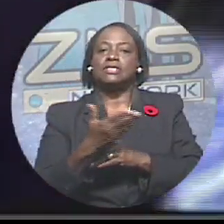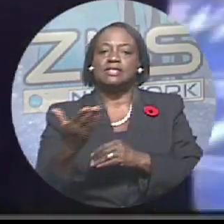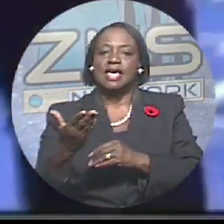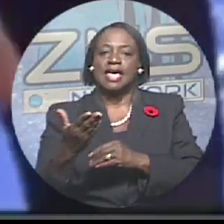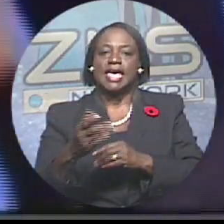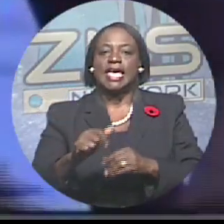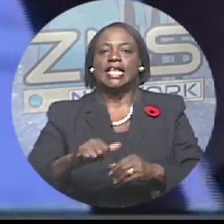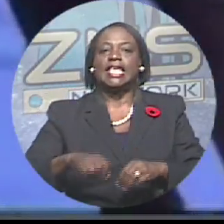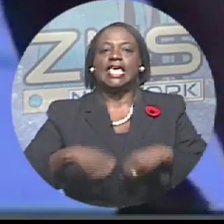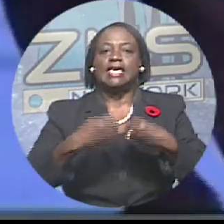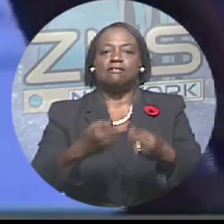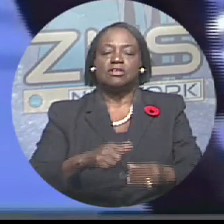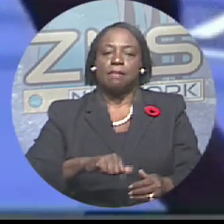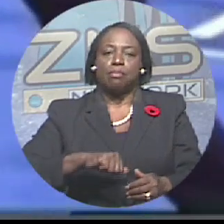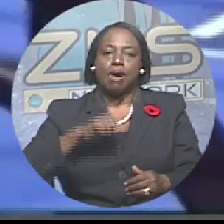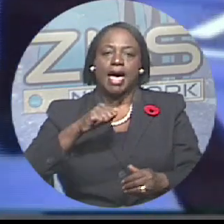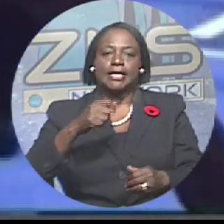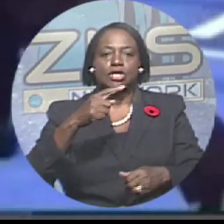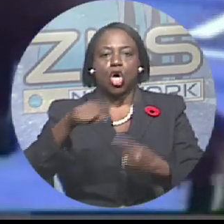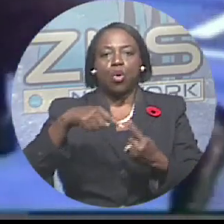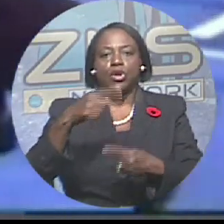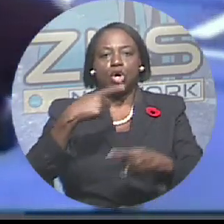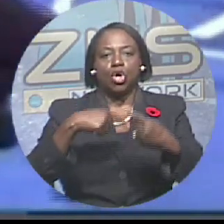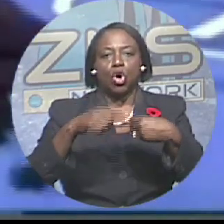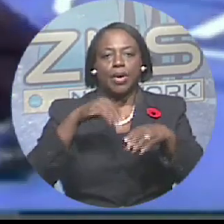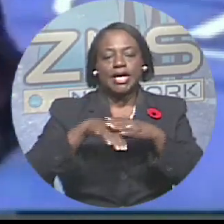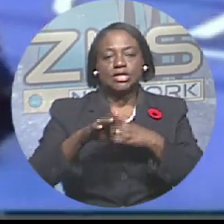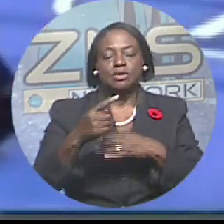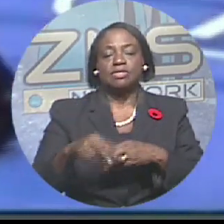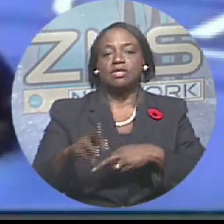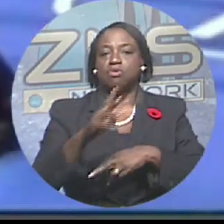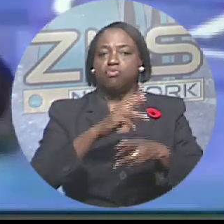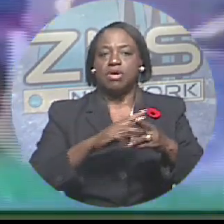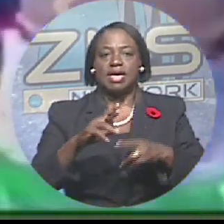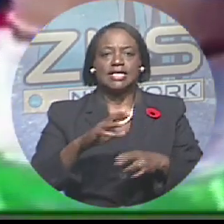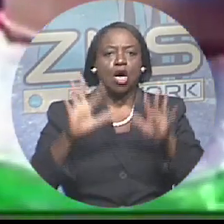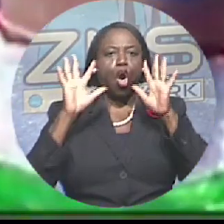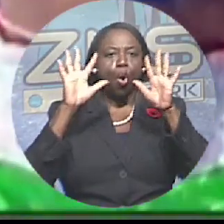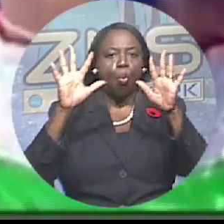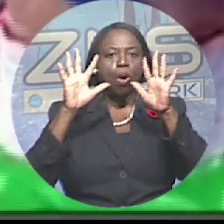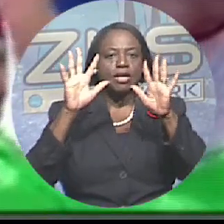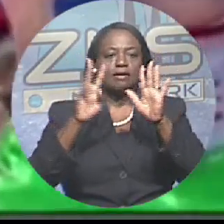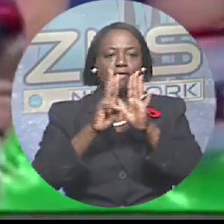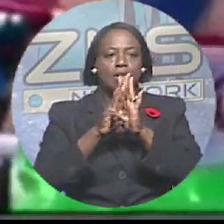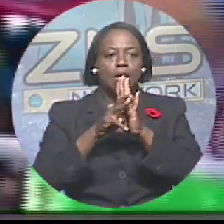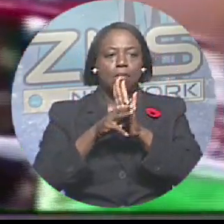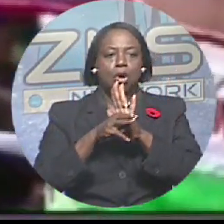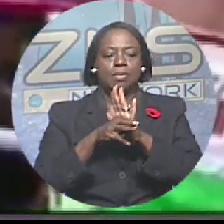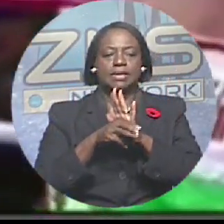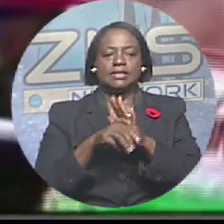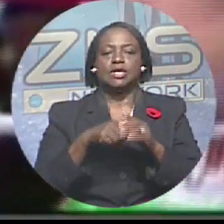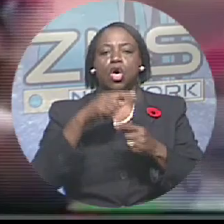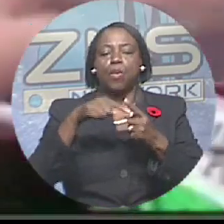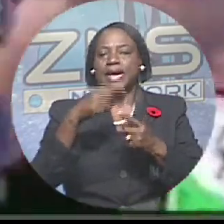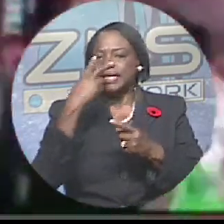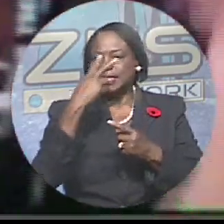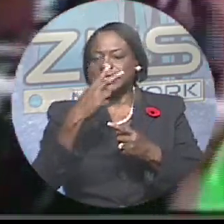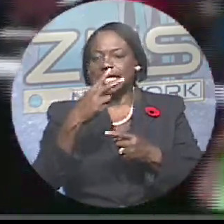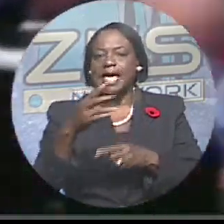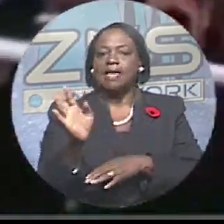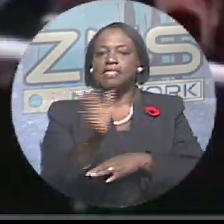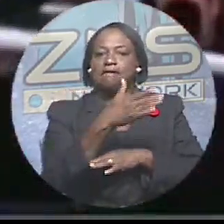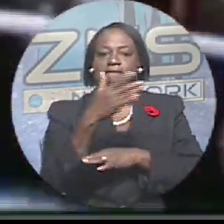ring. So definitely, you know, it's a glorious moment when I see those flags raised when I'm in the ring. Announcement on his next